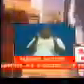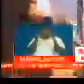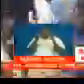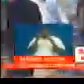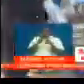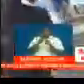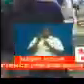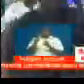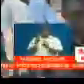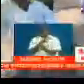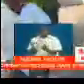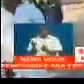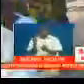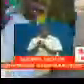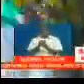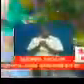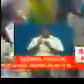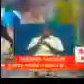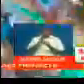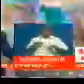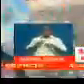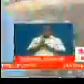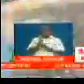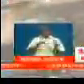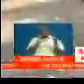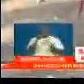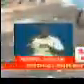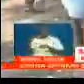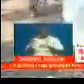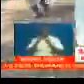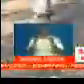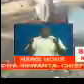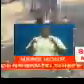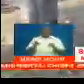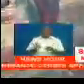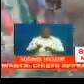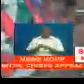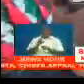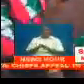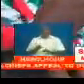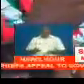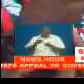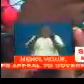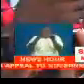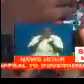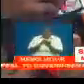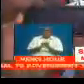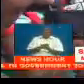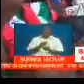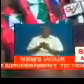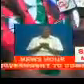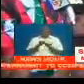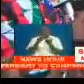draw attention to what they call violation of their religious rights. They later converged on the Western Regional Coordinating Council, where they presented